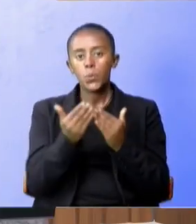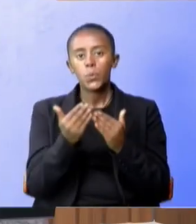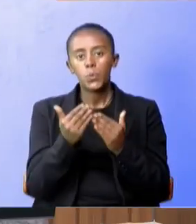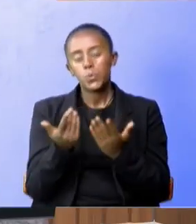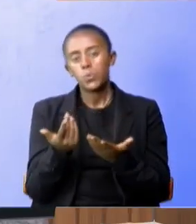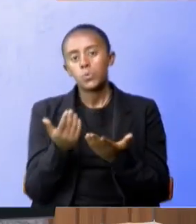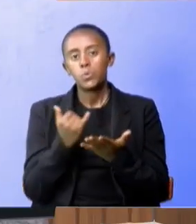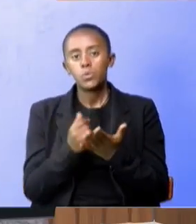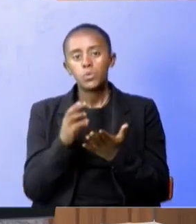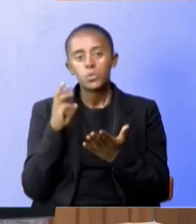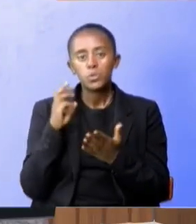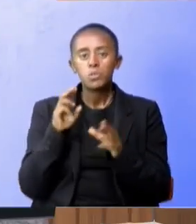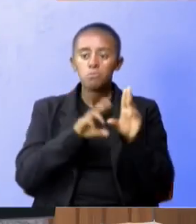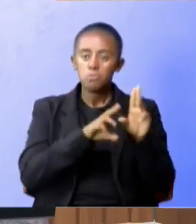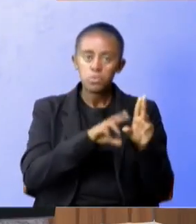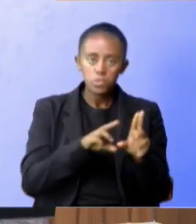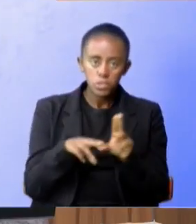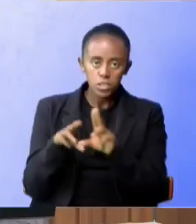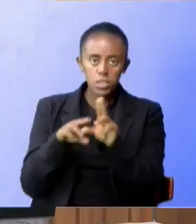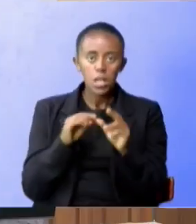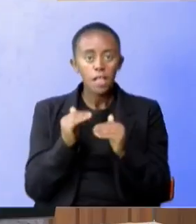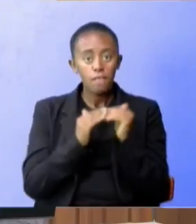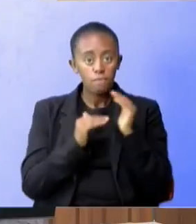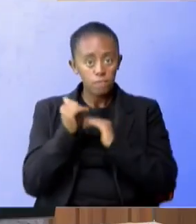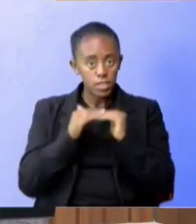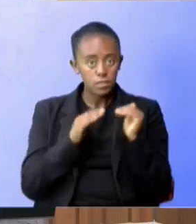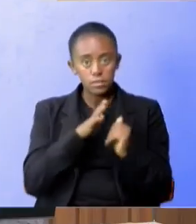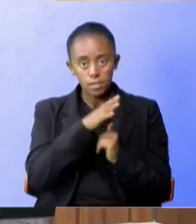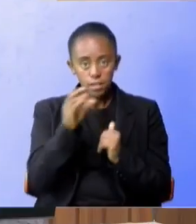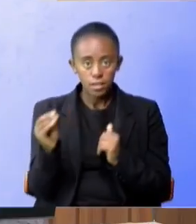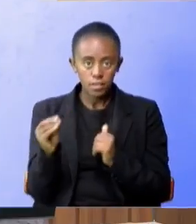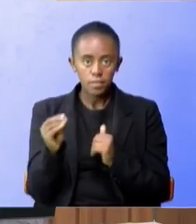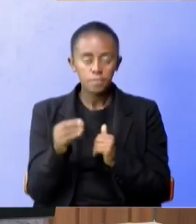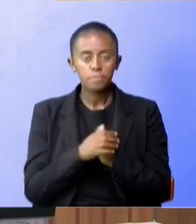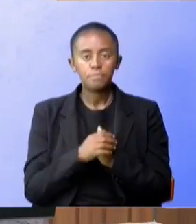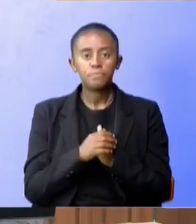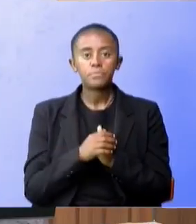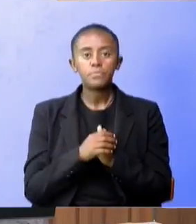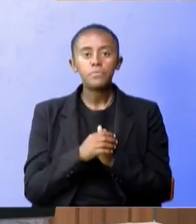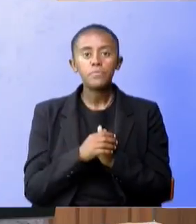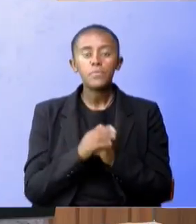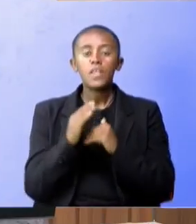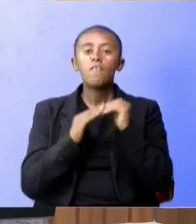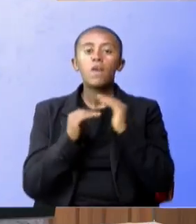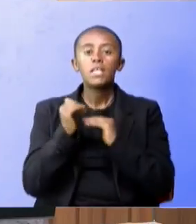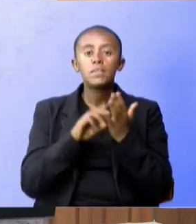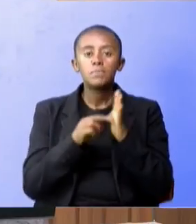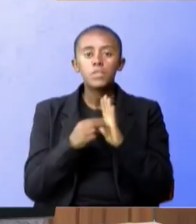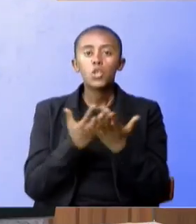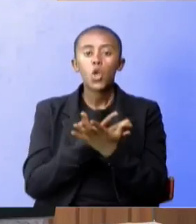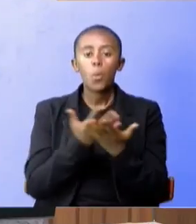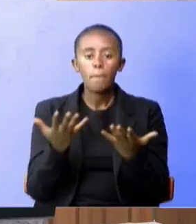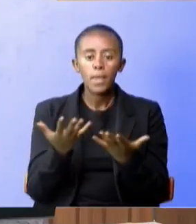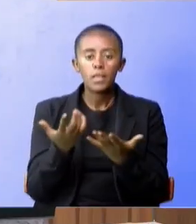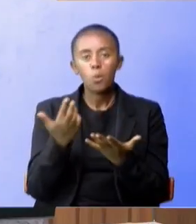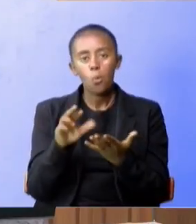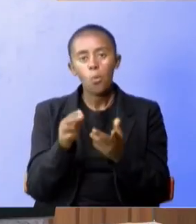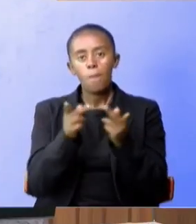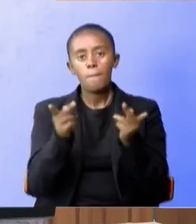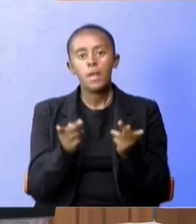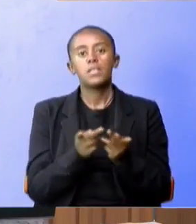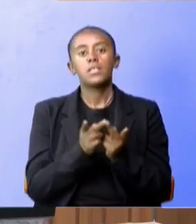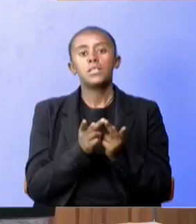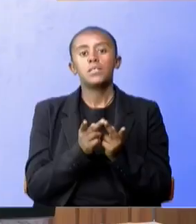It could be desks. So facilities, and facility means equipment or